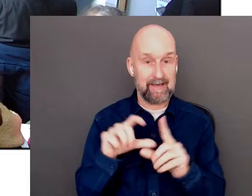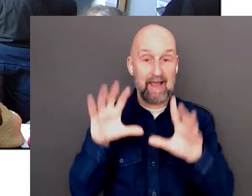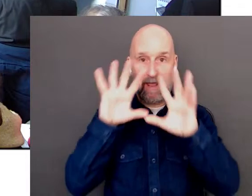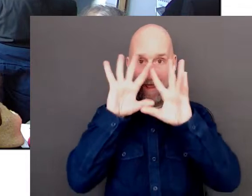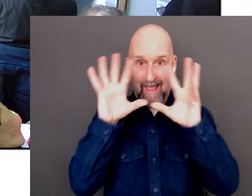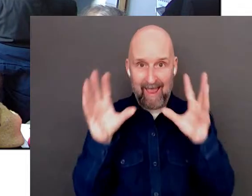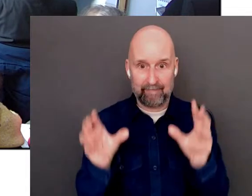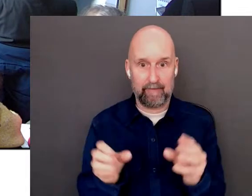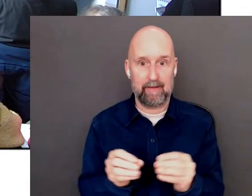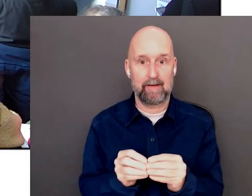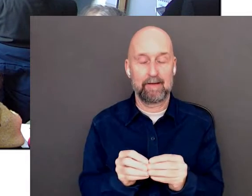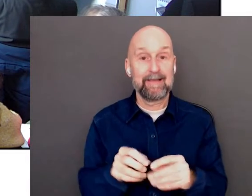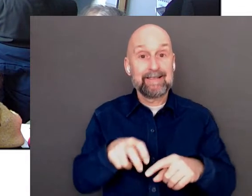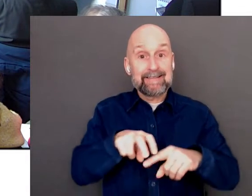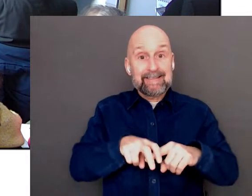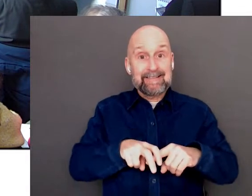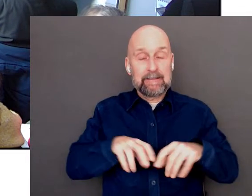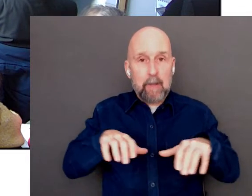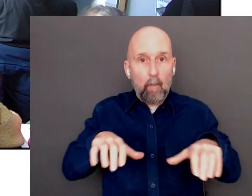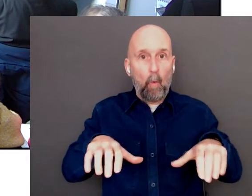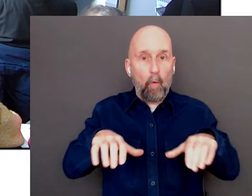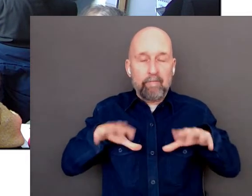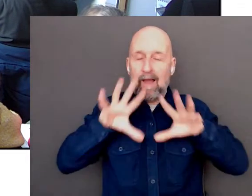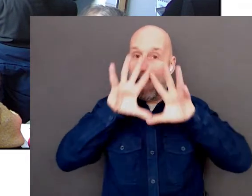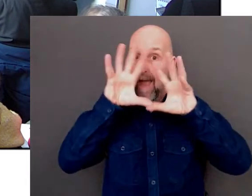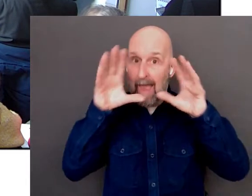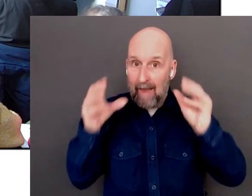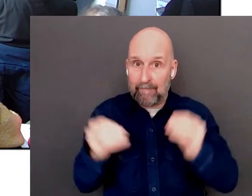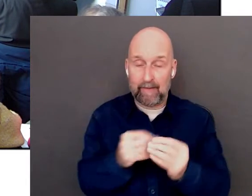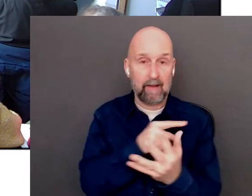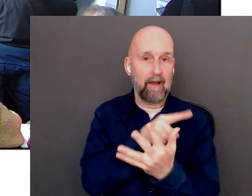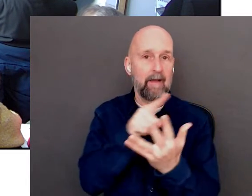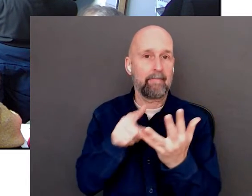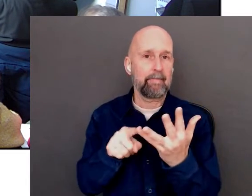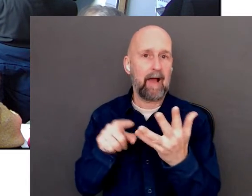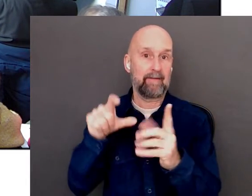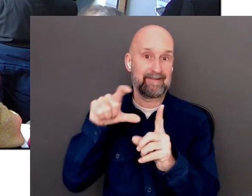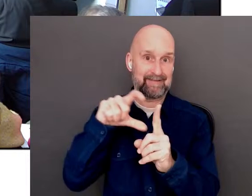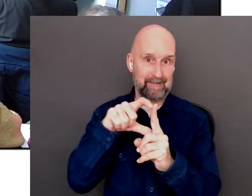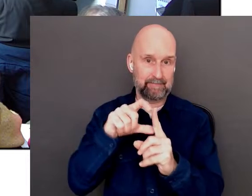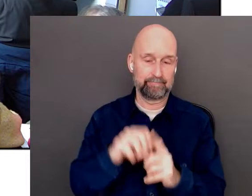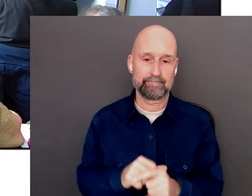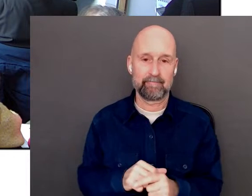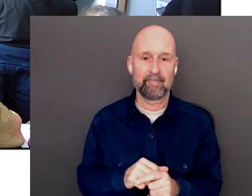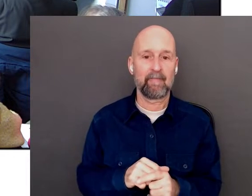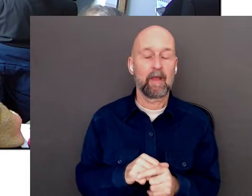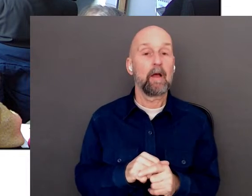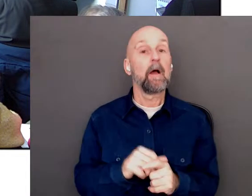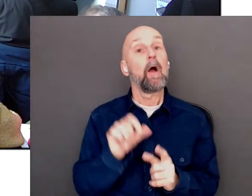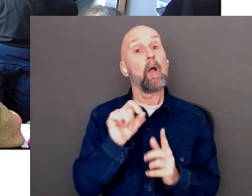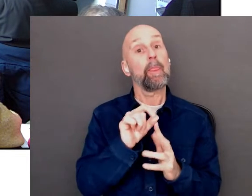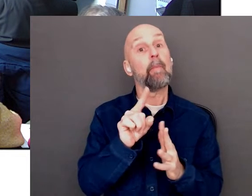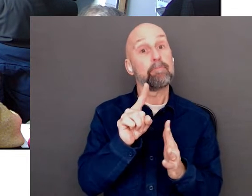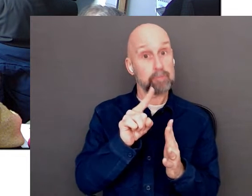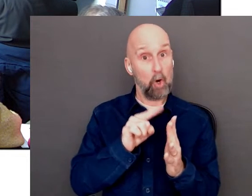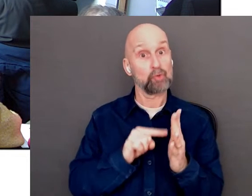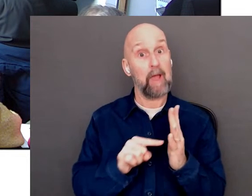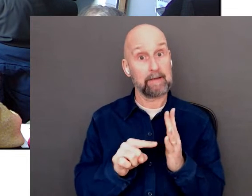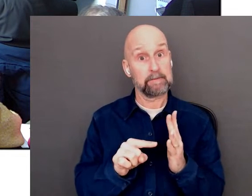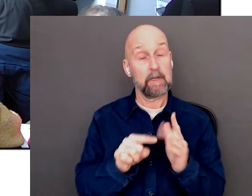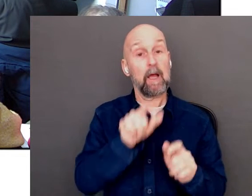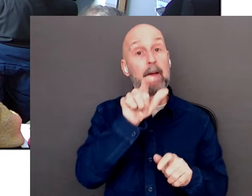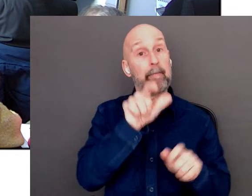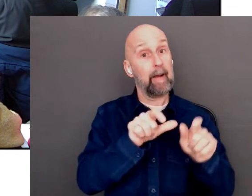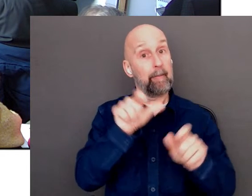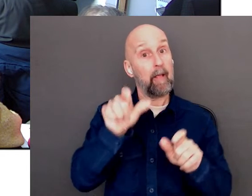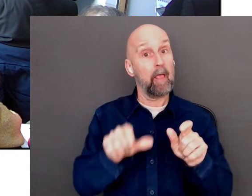seats and everything. And we had this point in the project where as people were kind of getting